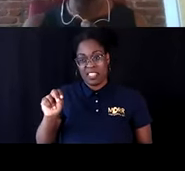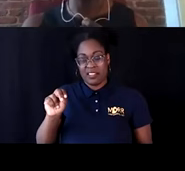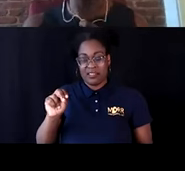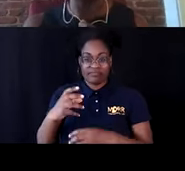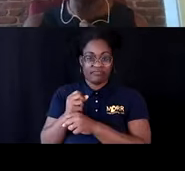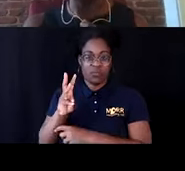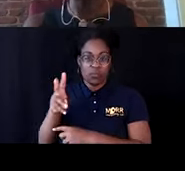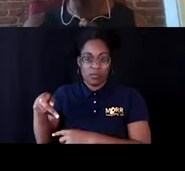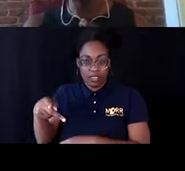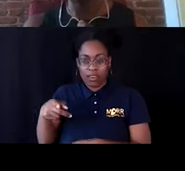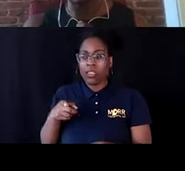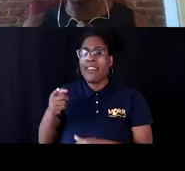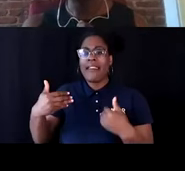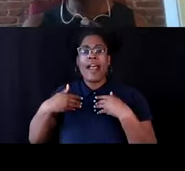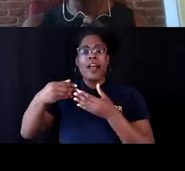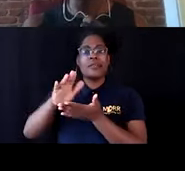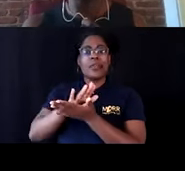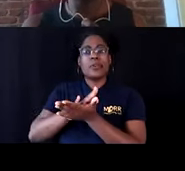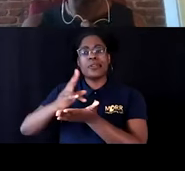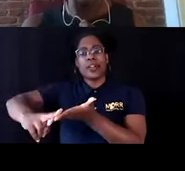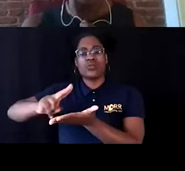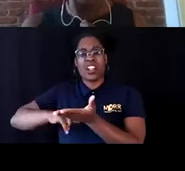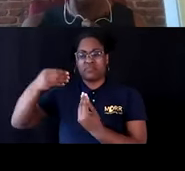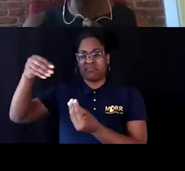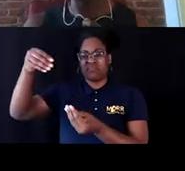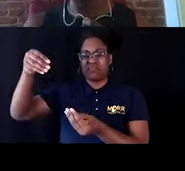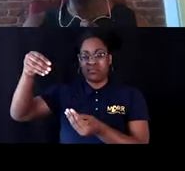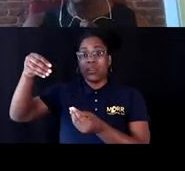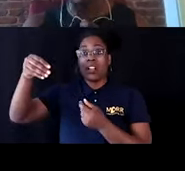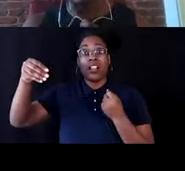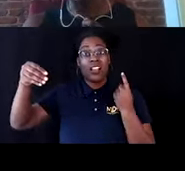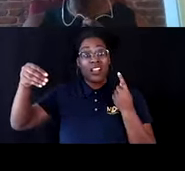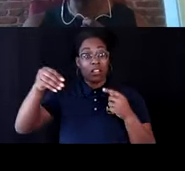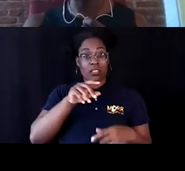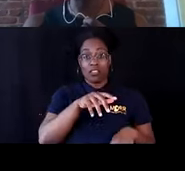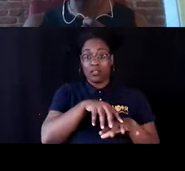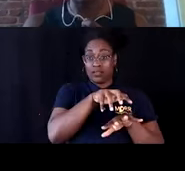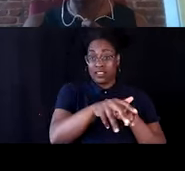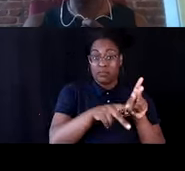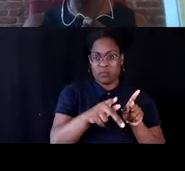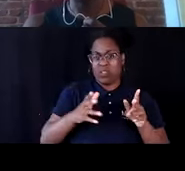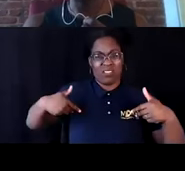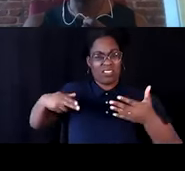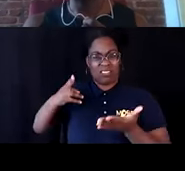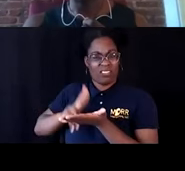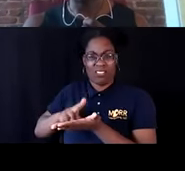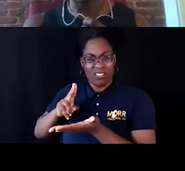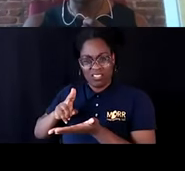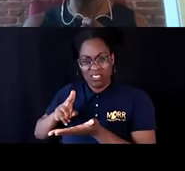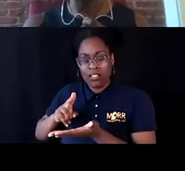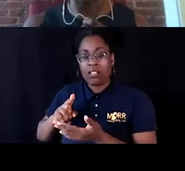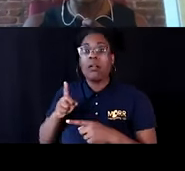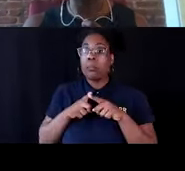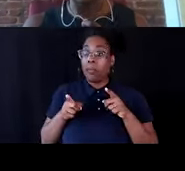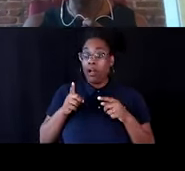Valley. And they took it and they said, hey, you all agreed to this. And so you must give us land that equals